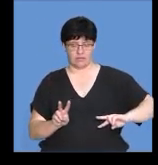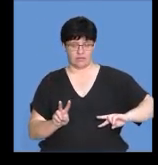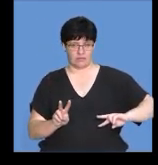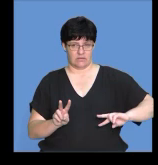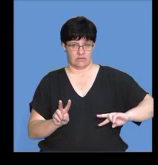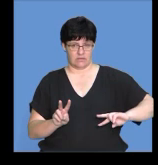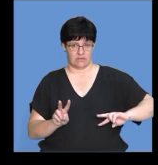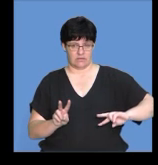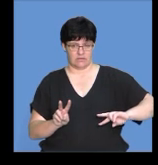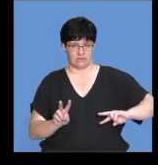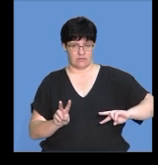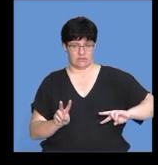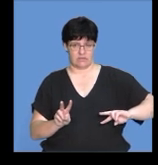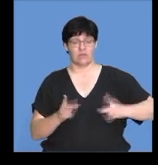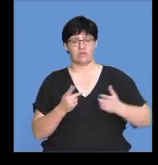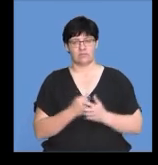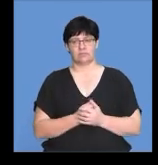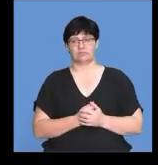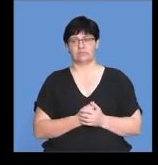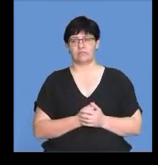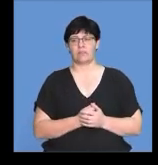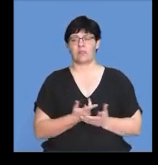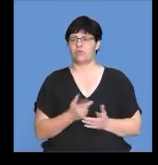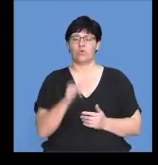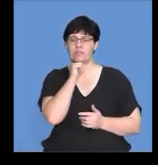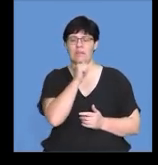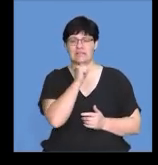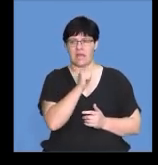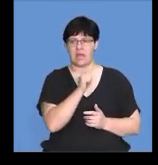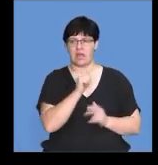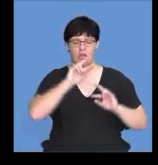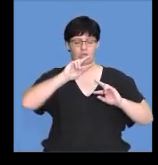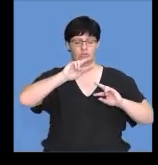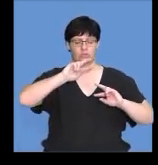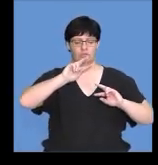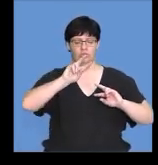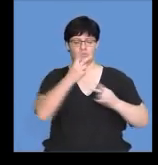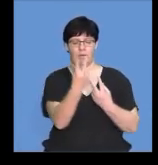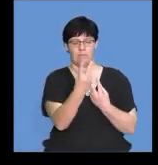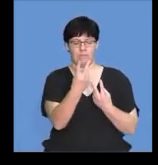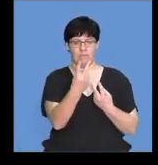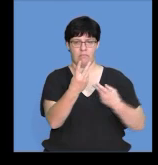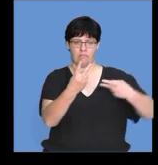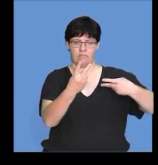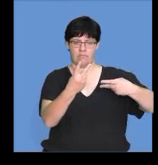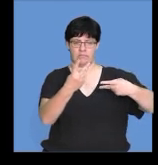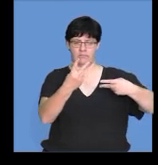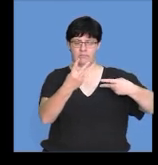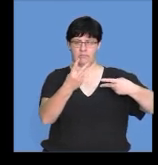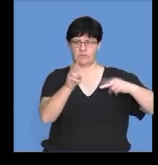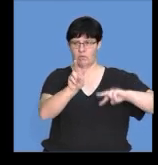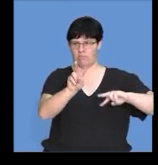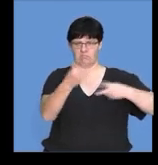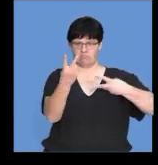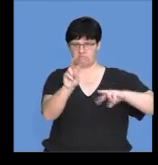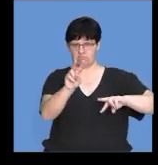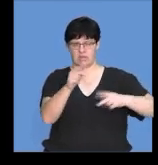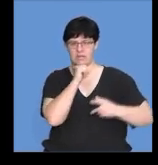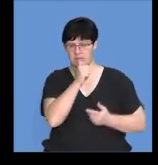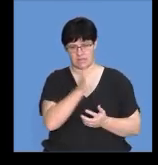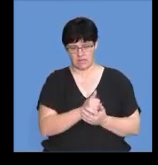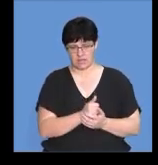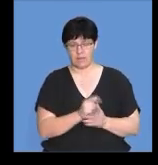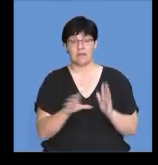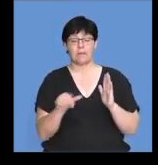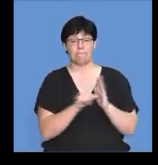into that row or column. It really doesn't matter if you swap in terms of if you swap the positions of where they go, but